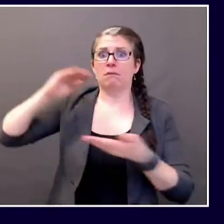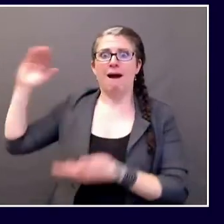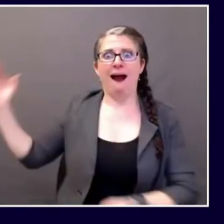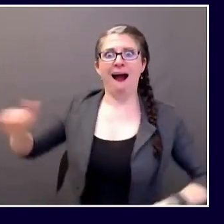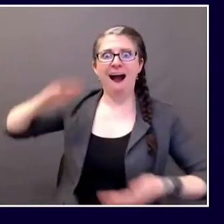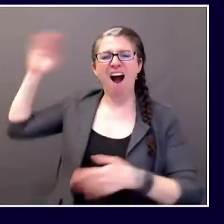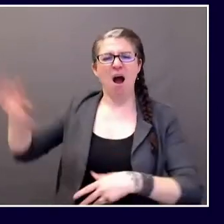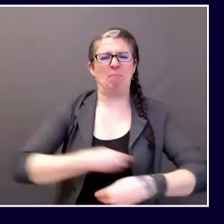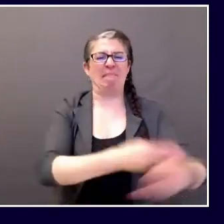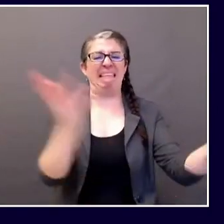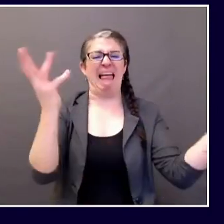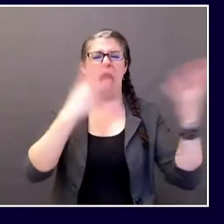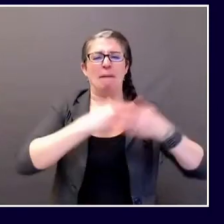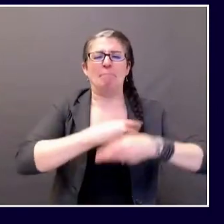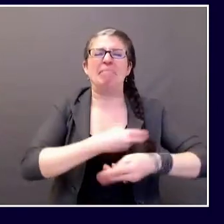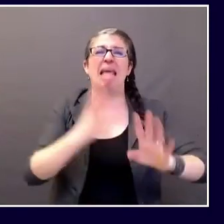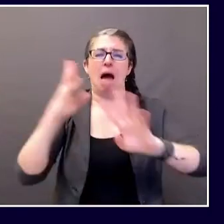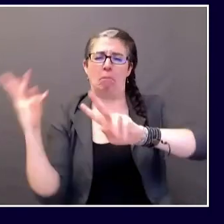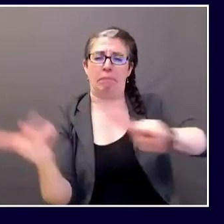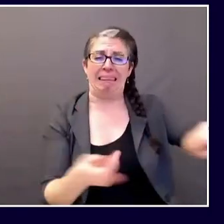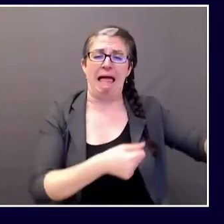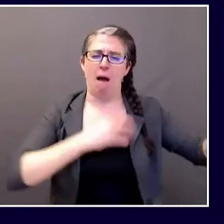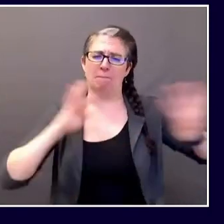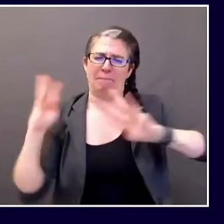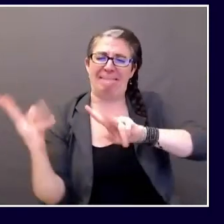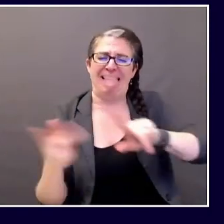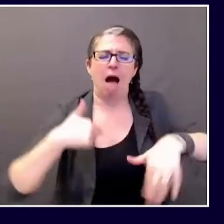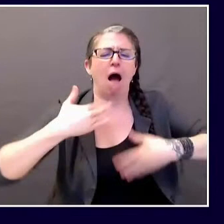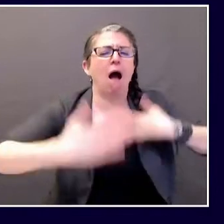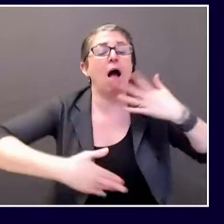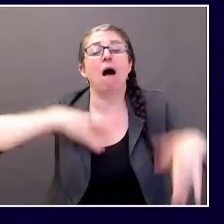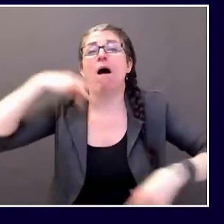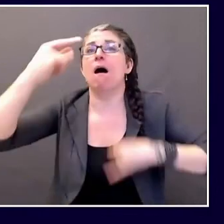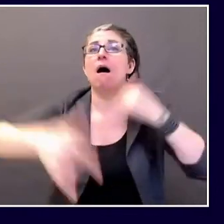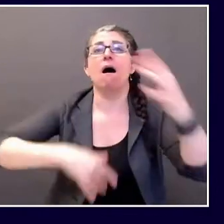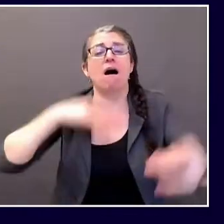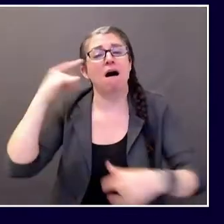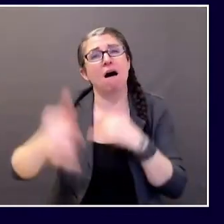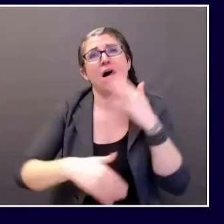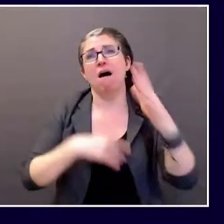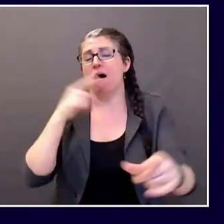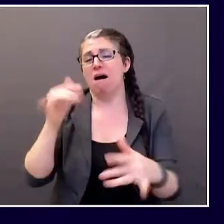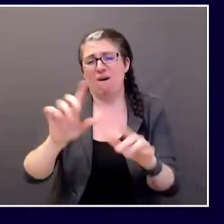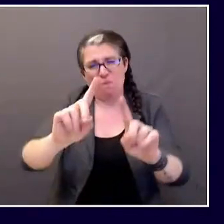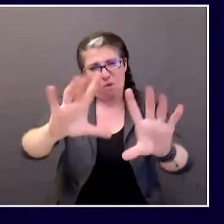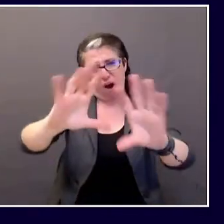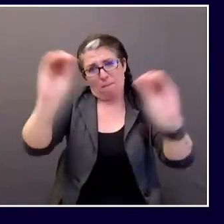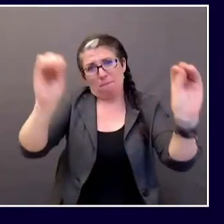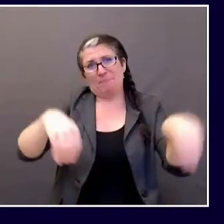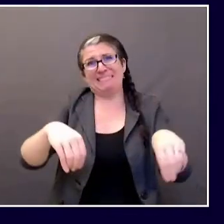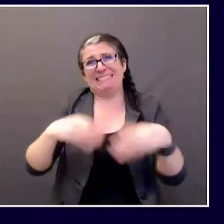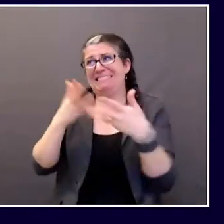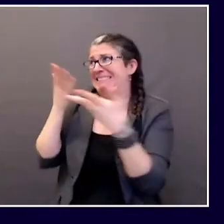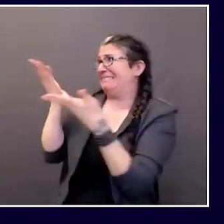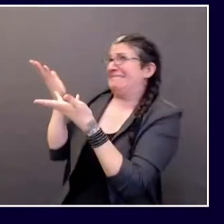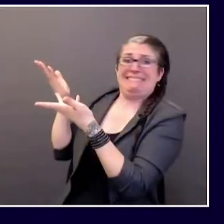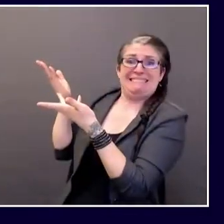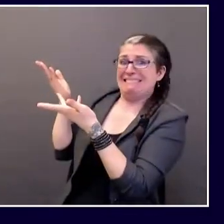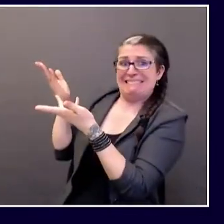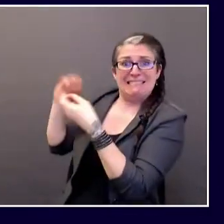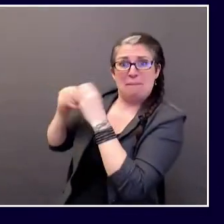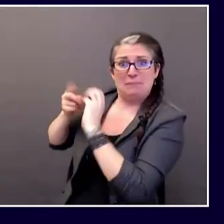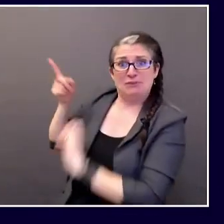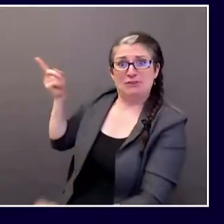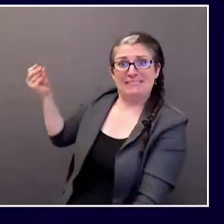schedules hopefully very, very soon. But that is entirely dependent upon supply. As Commissioner Lambrou and I have noted, right now,